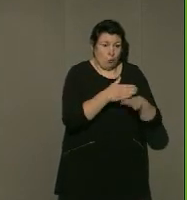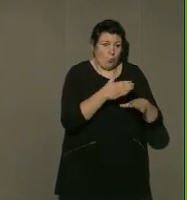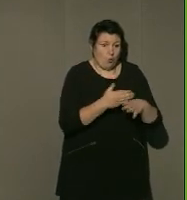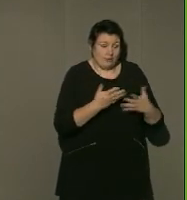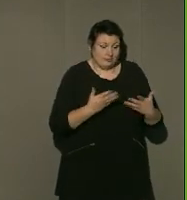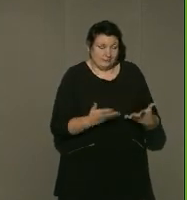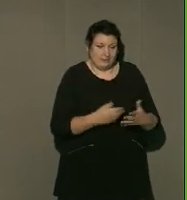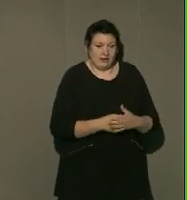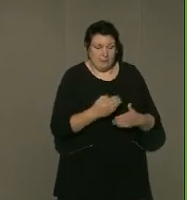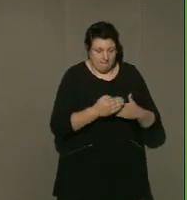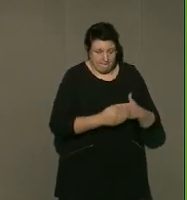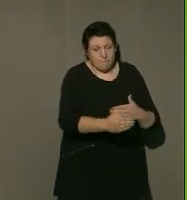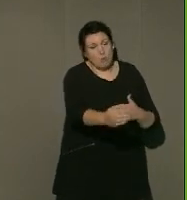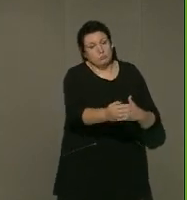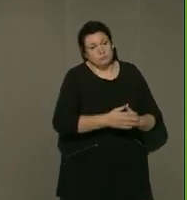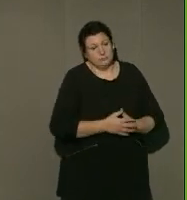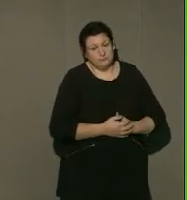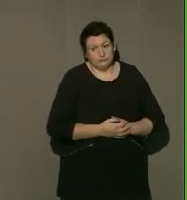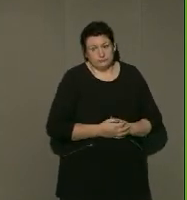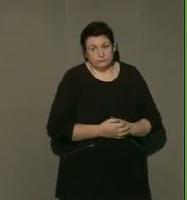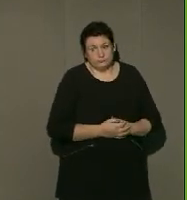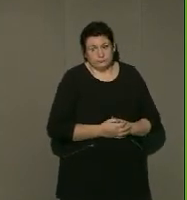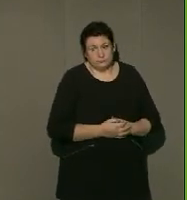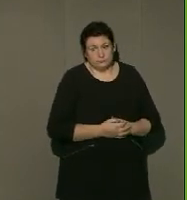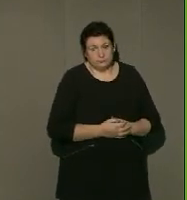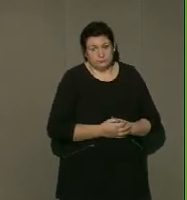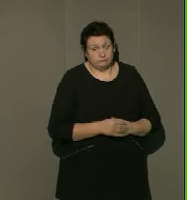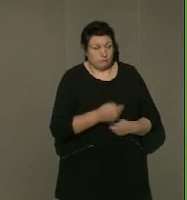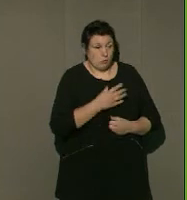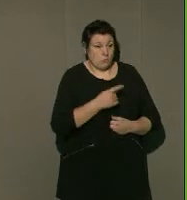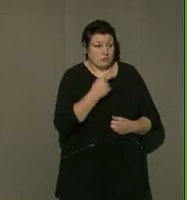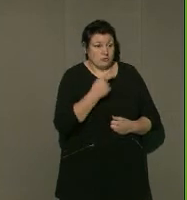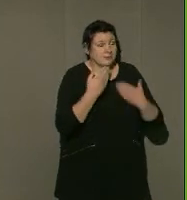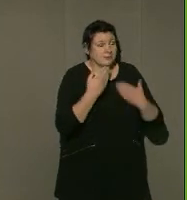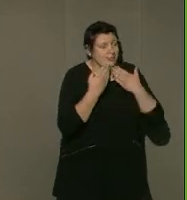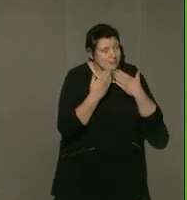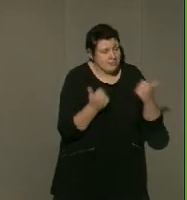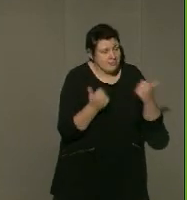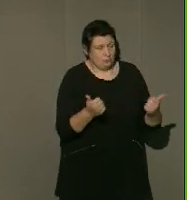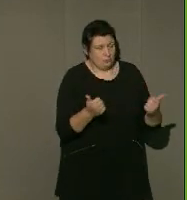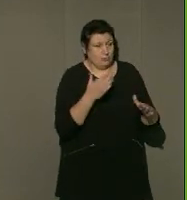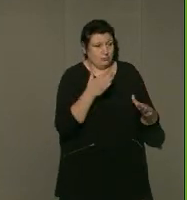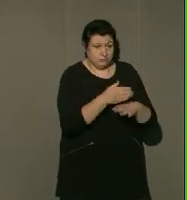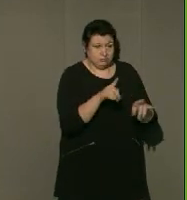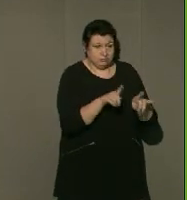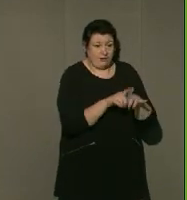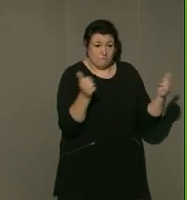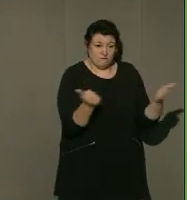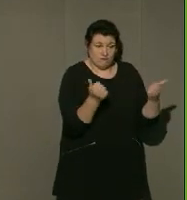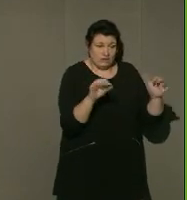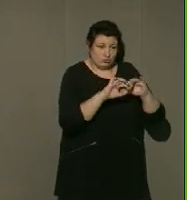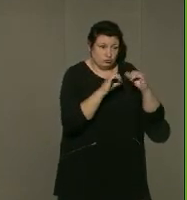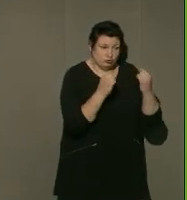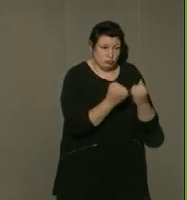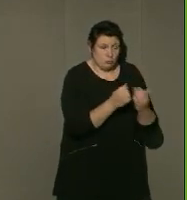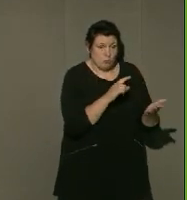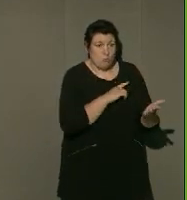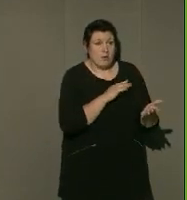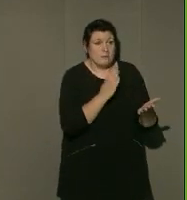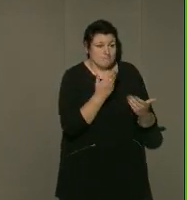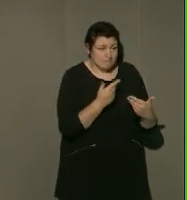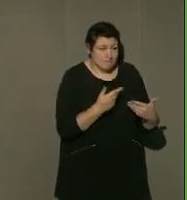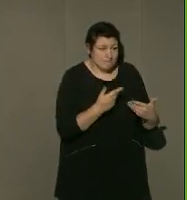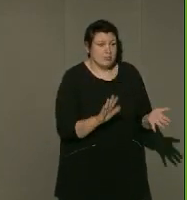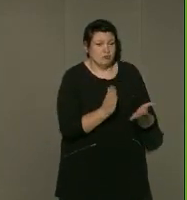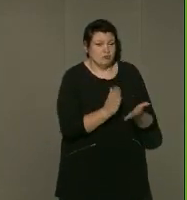point. I want to thank the members of the Task and Finish group who have been instrumental in helping the transition